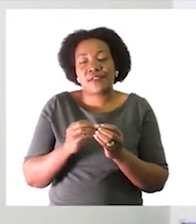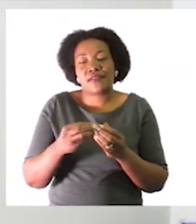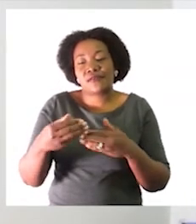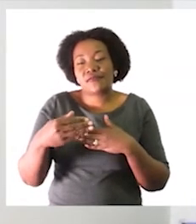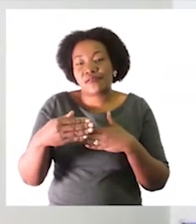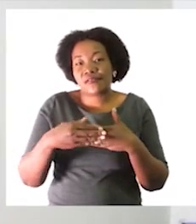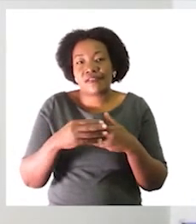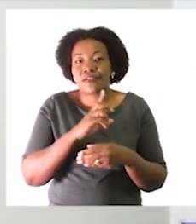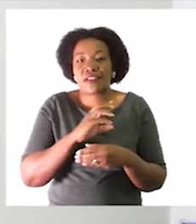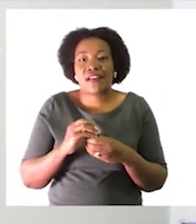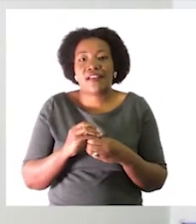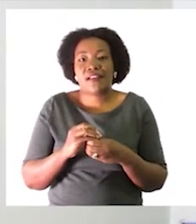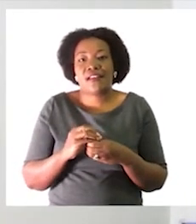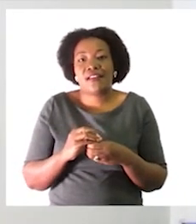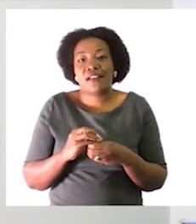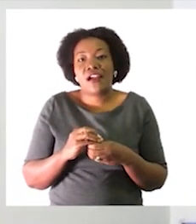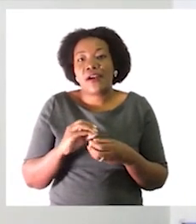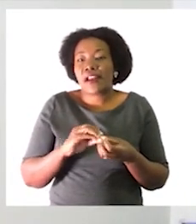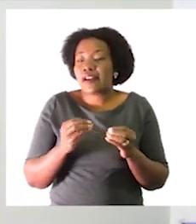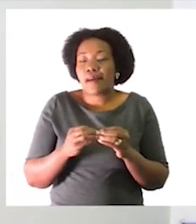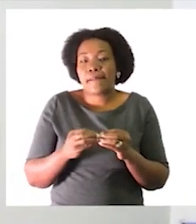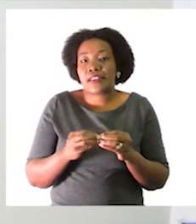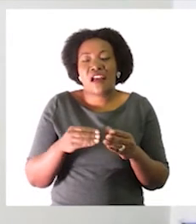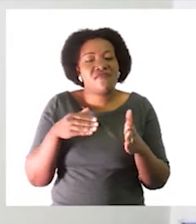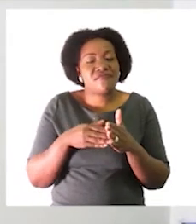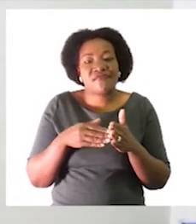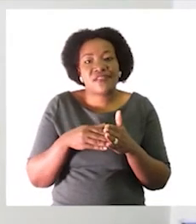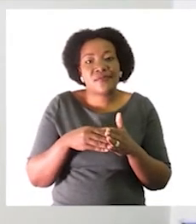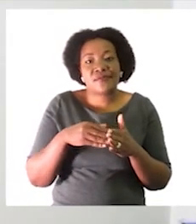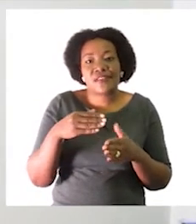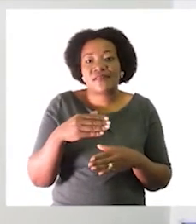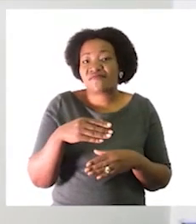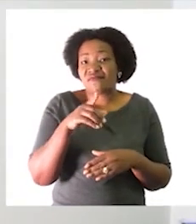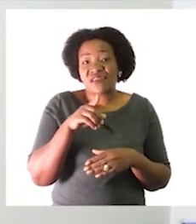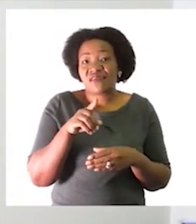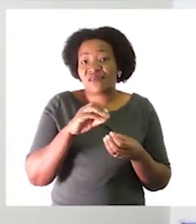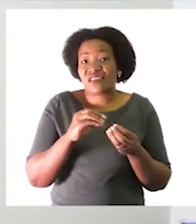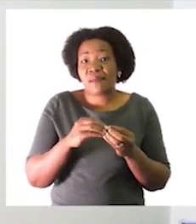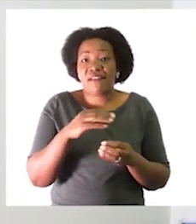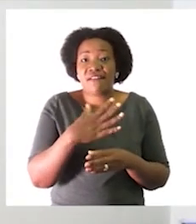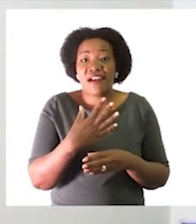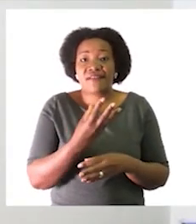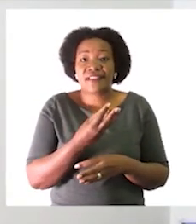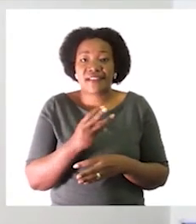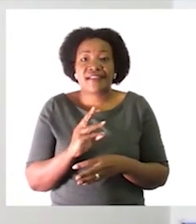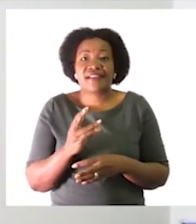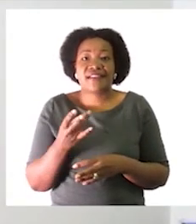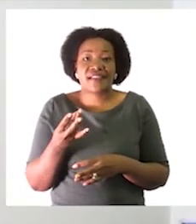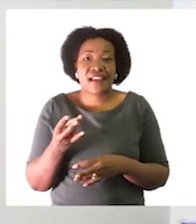Whenever a number, any number, ends with these following numbers: 5,